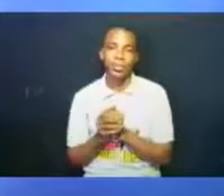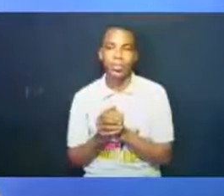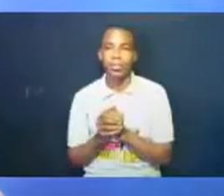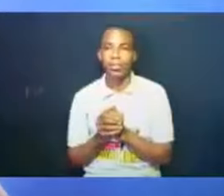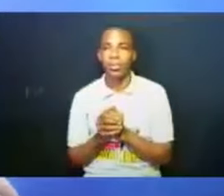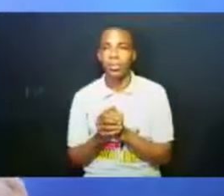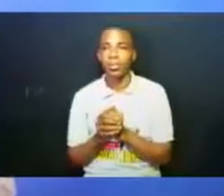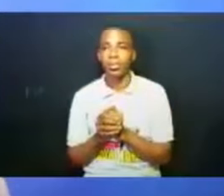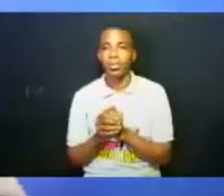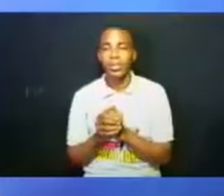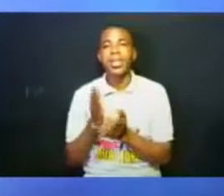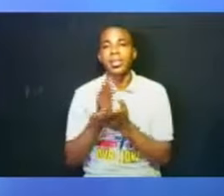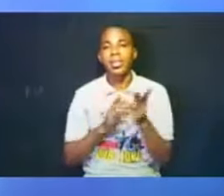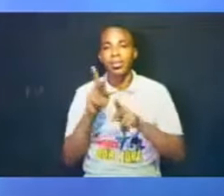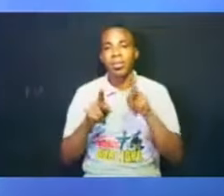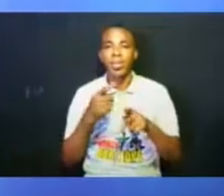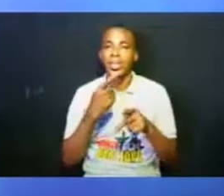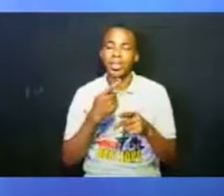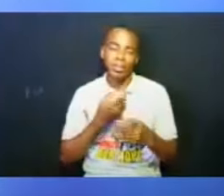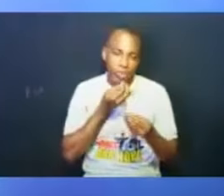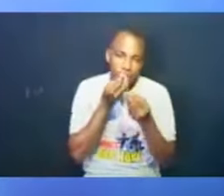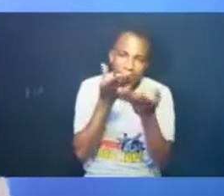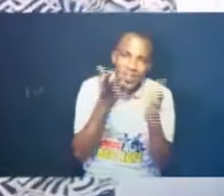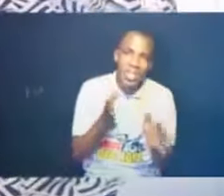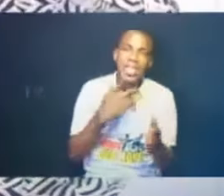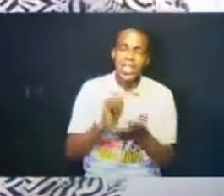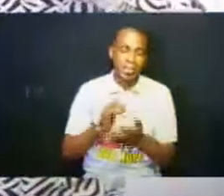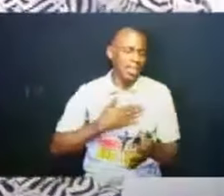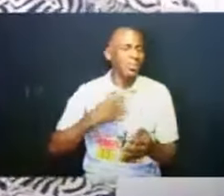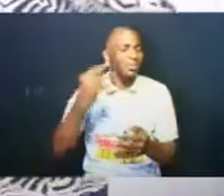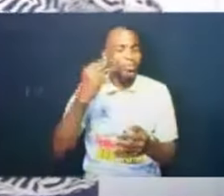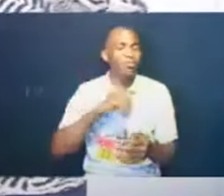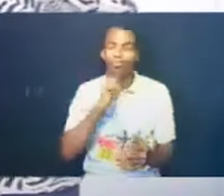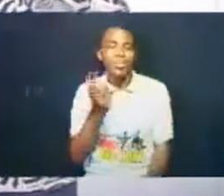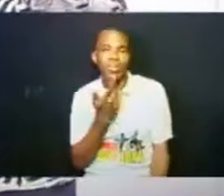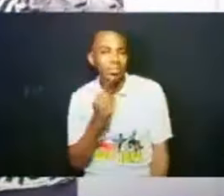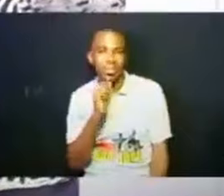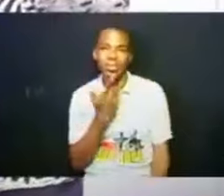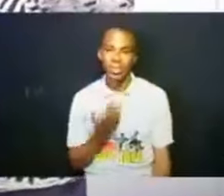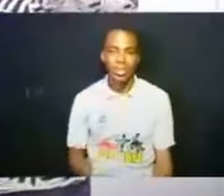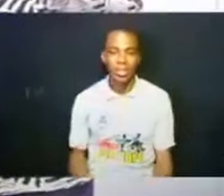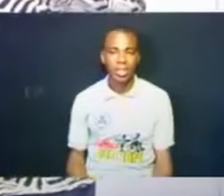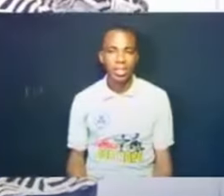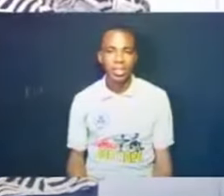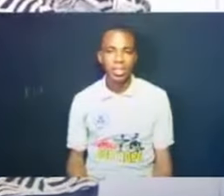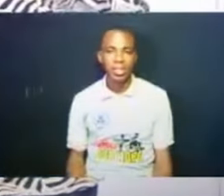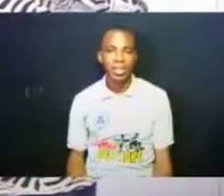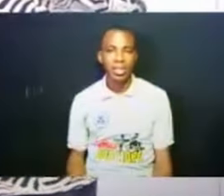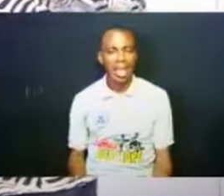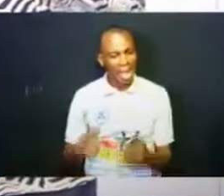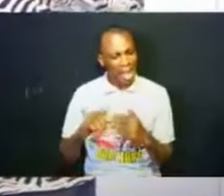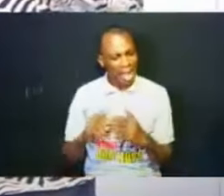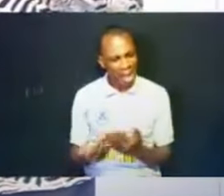say that I didn't mean it. Tode bia nipa betumi aka nsembi ni wakase mansheda. Yeah. But how can you say